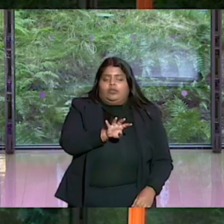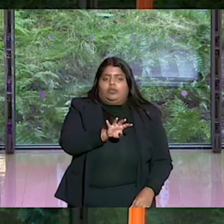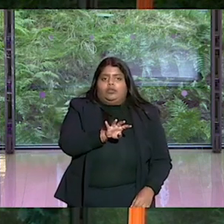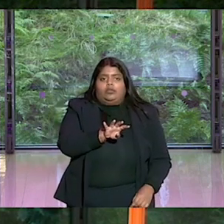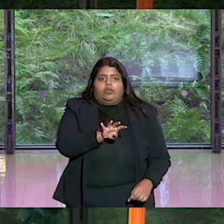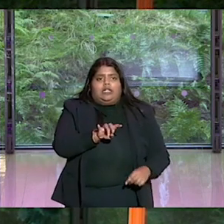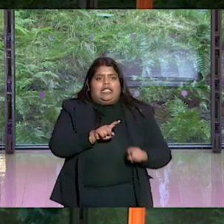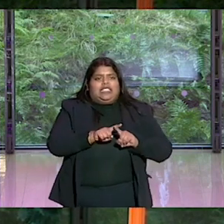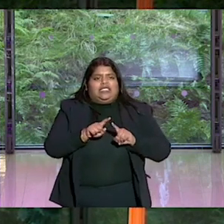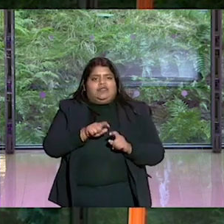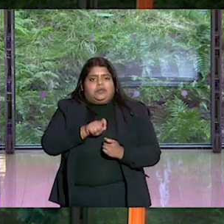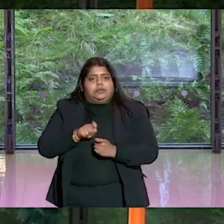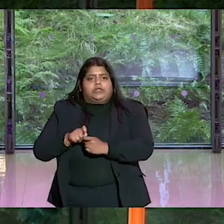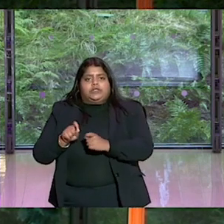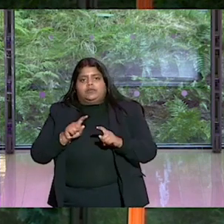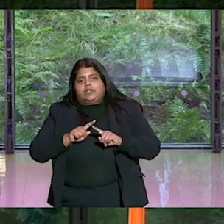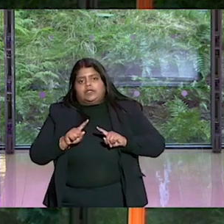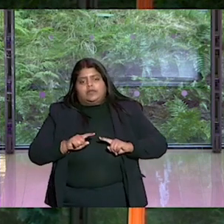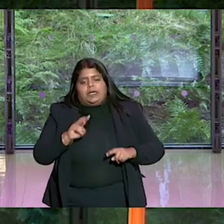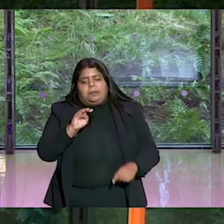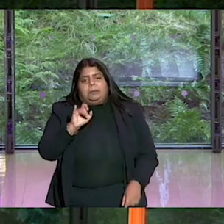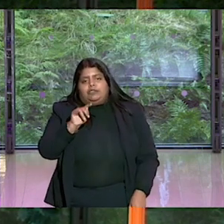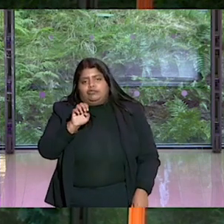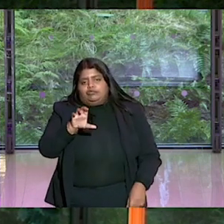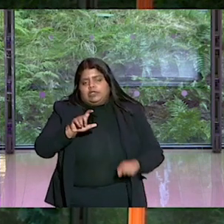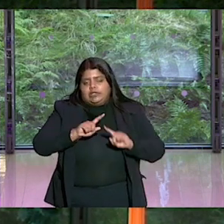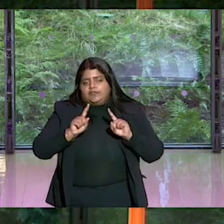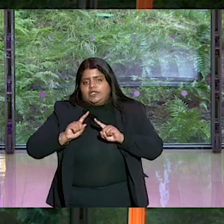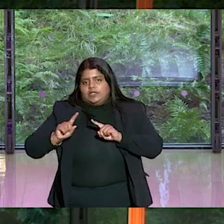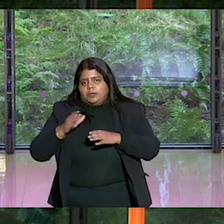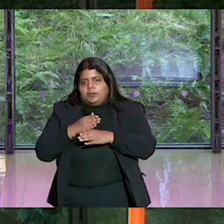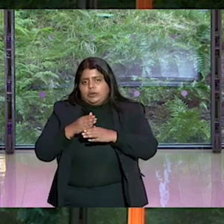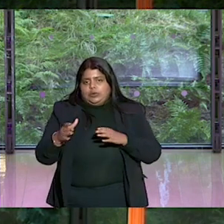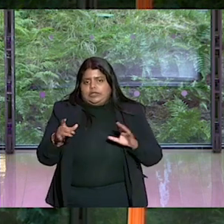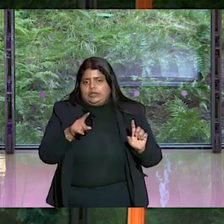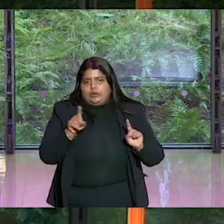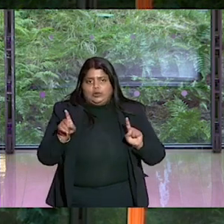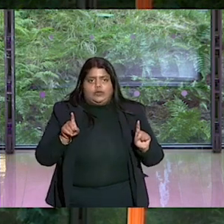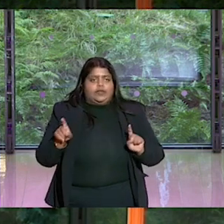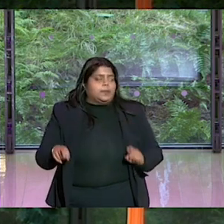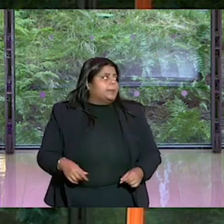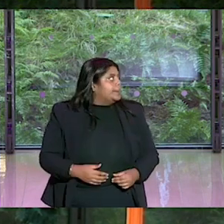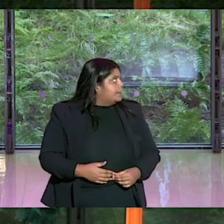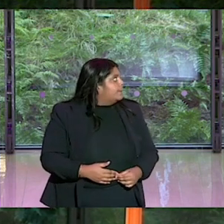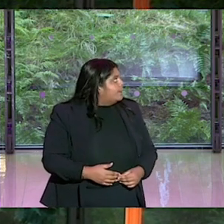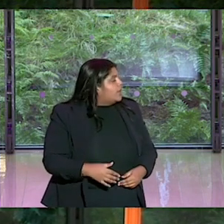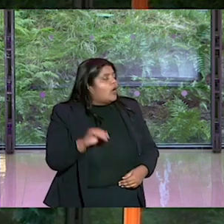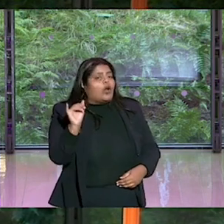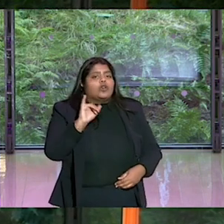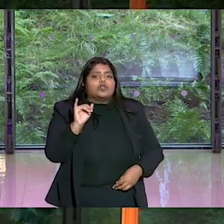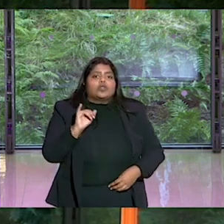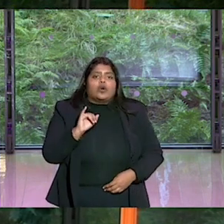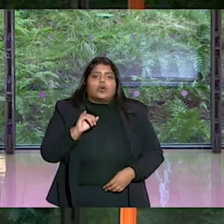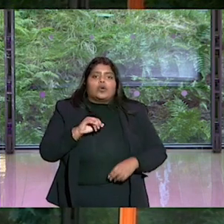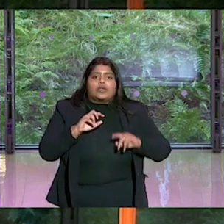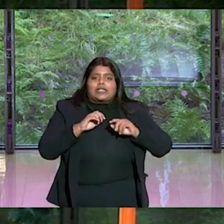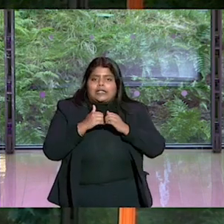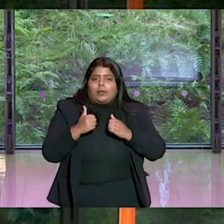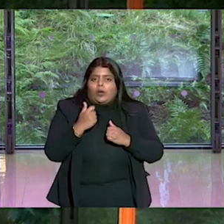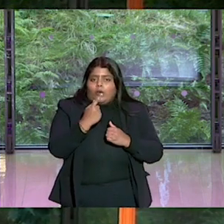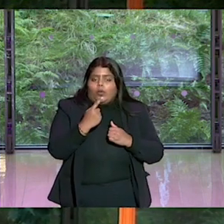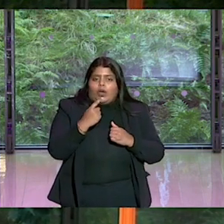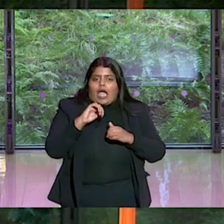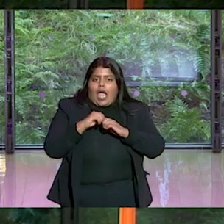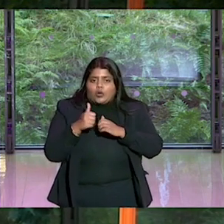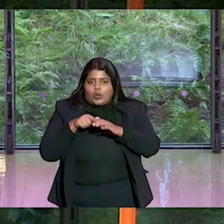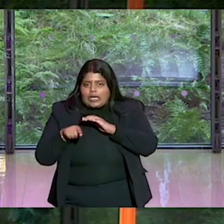metric differences between the two. And there's also a separate one on navigating GA4 that